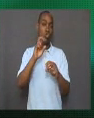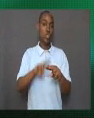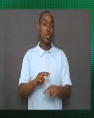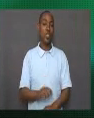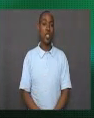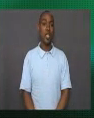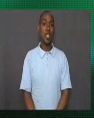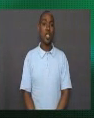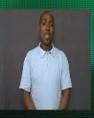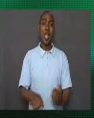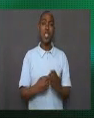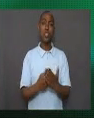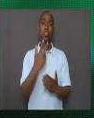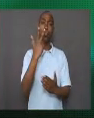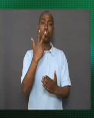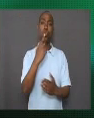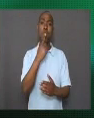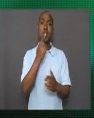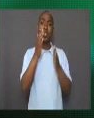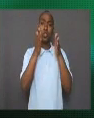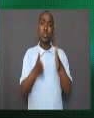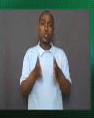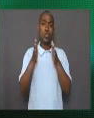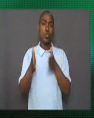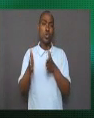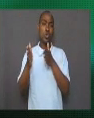The 3 test tubes are placed in